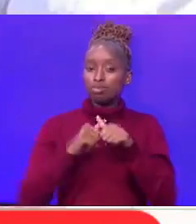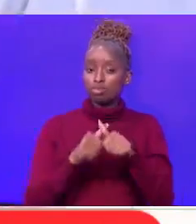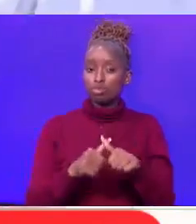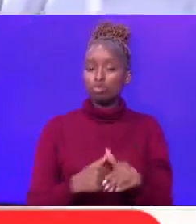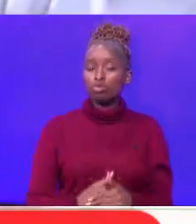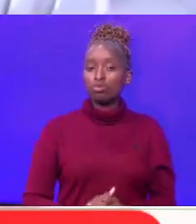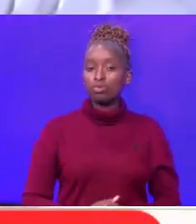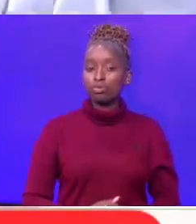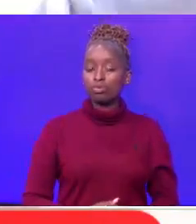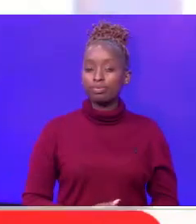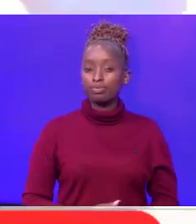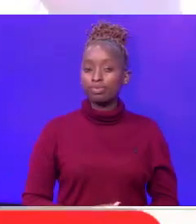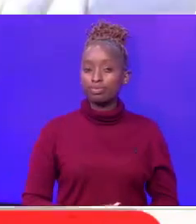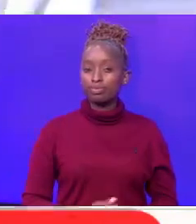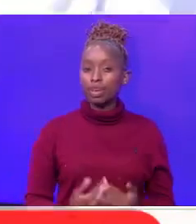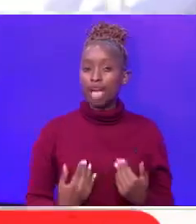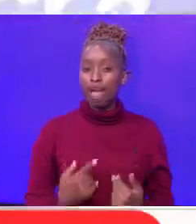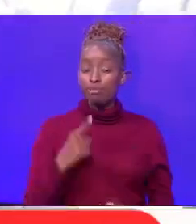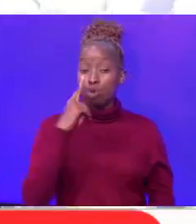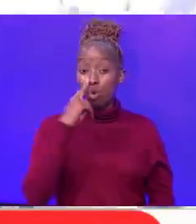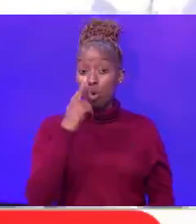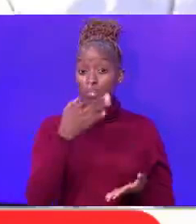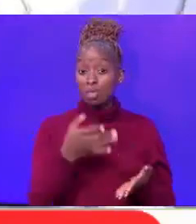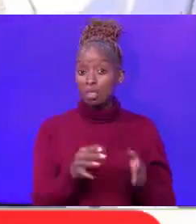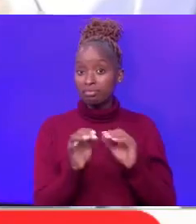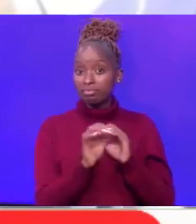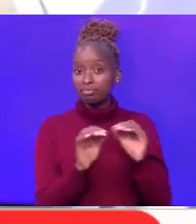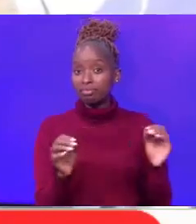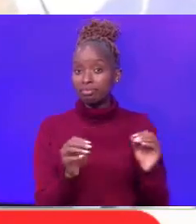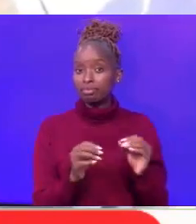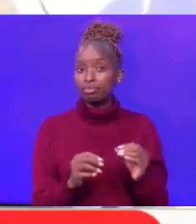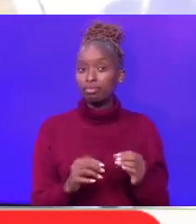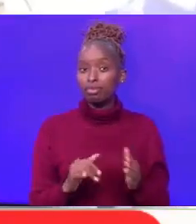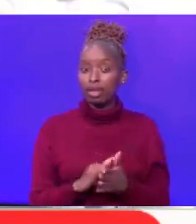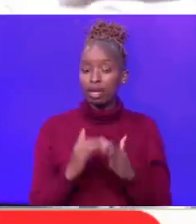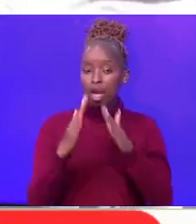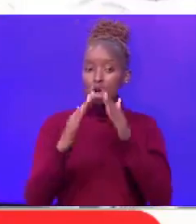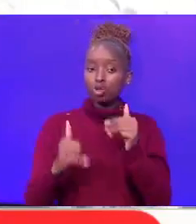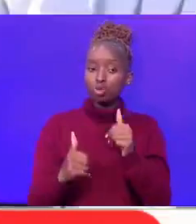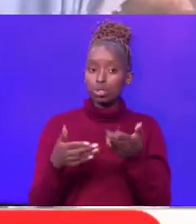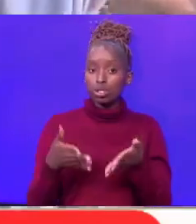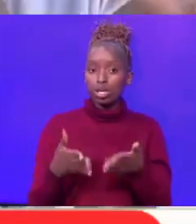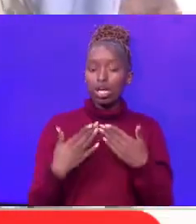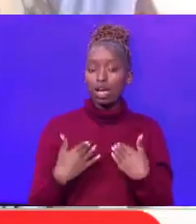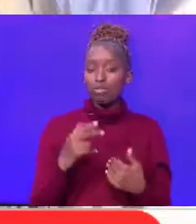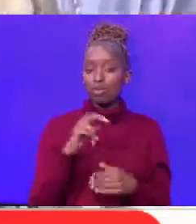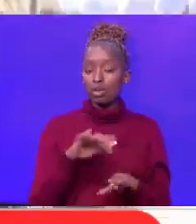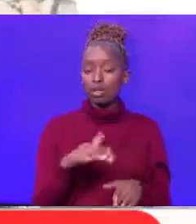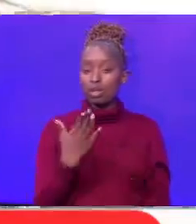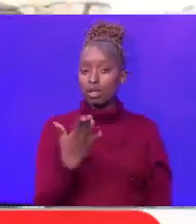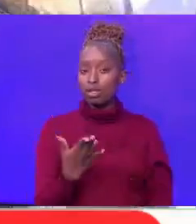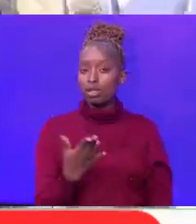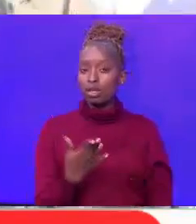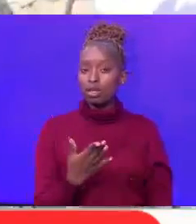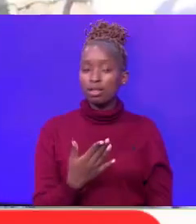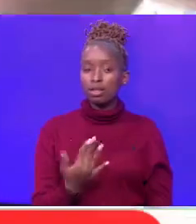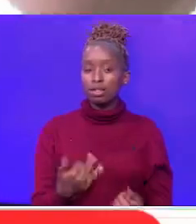hakuna. Ile jumba iko hai kama jumba kama hii. Angalia bande hii. Bande